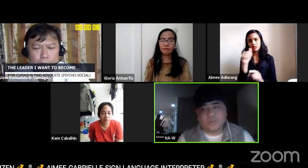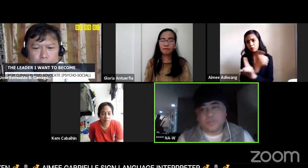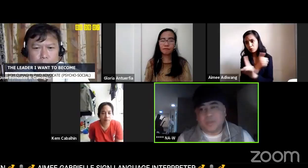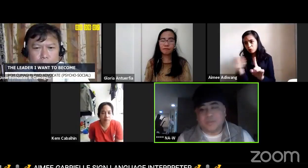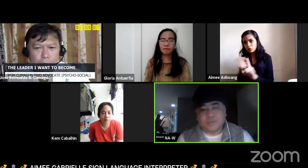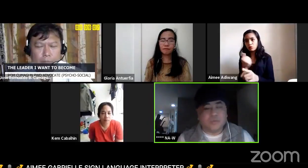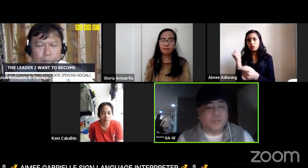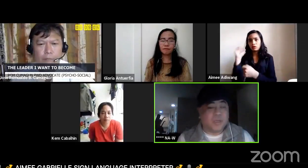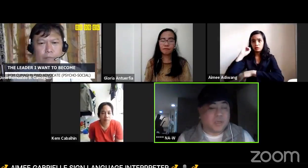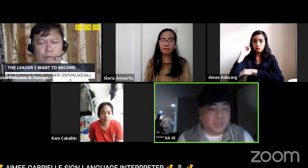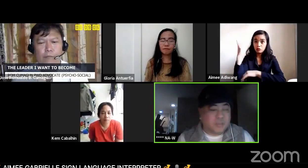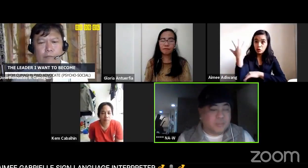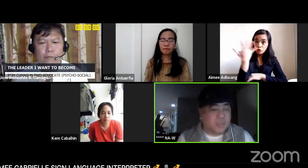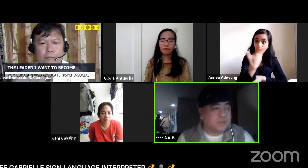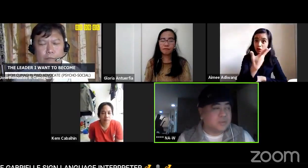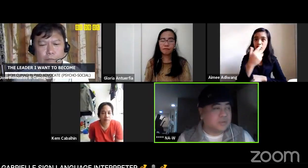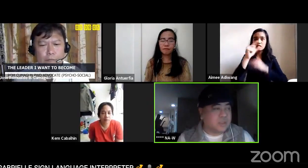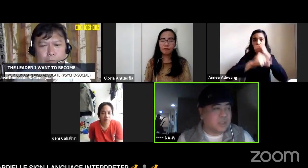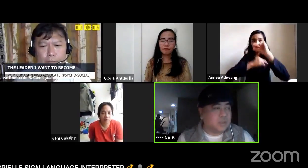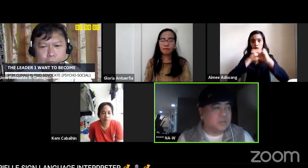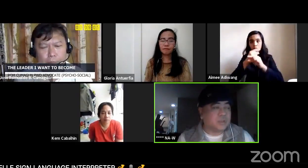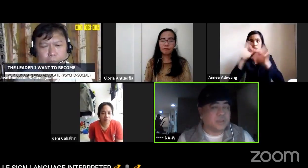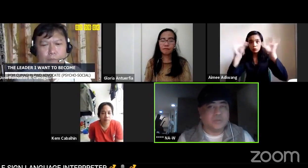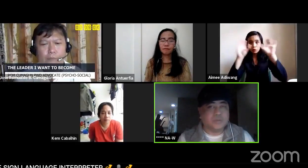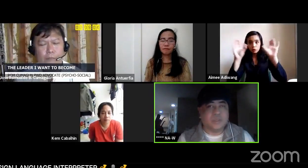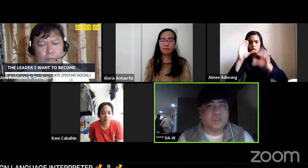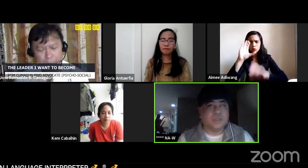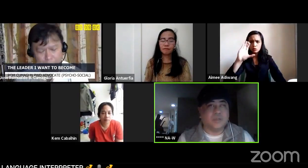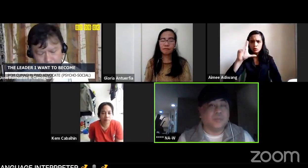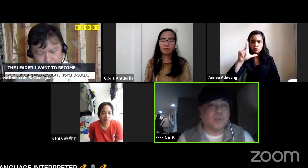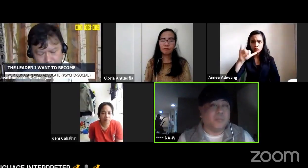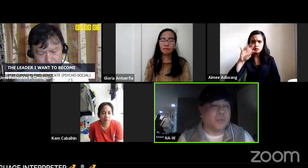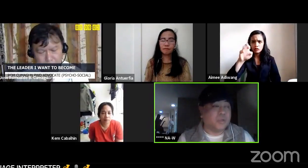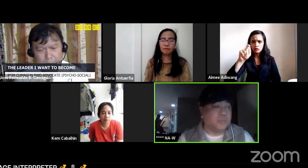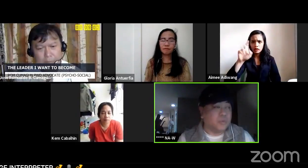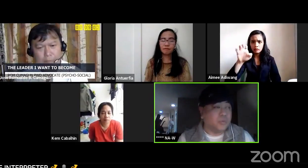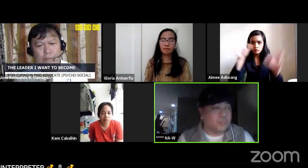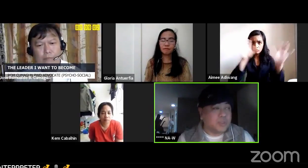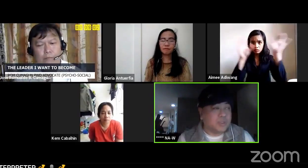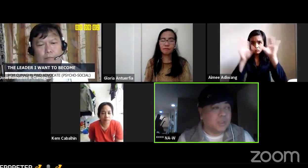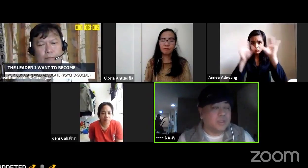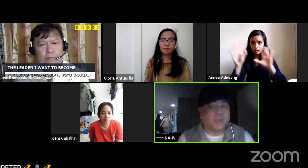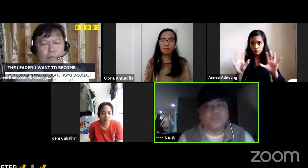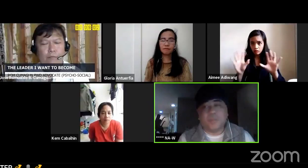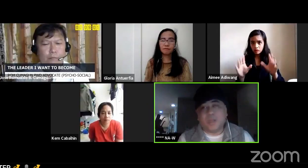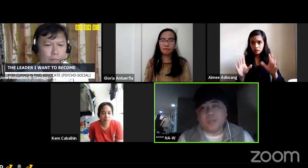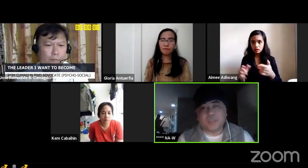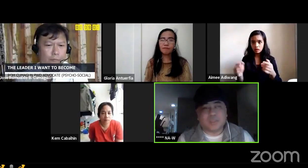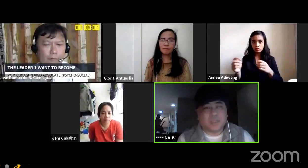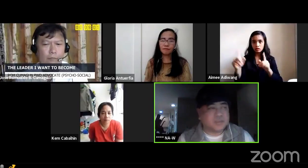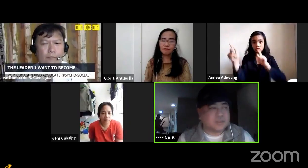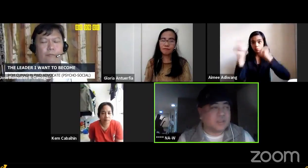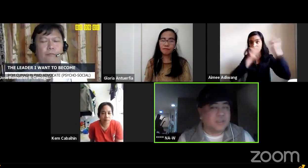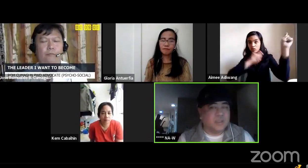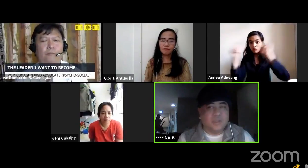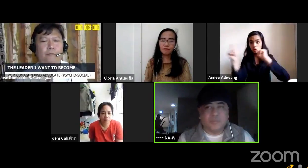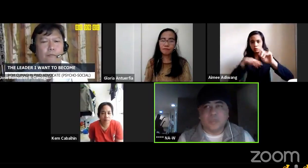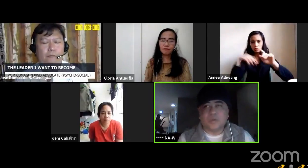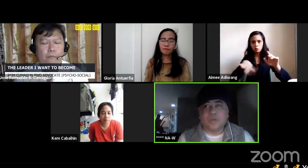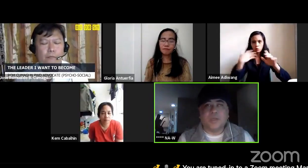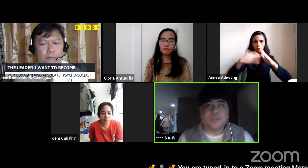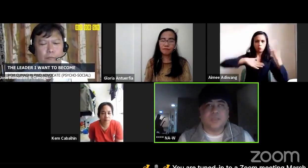Deforestation, global climate change, tingnan nyo, initin na yung mga bagyo malulupit na, ang baha matataas